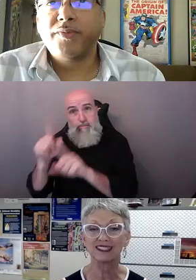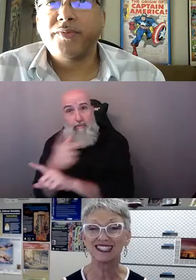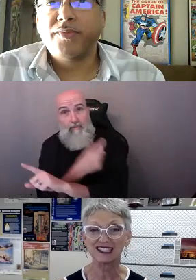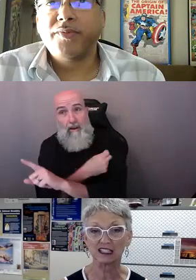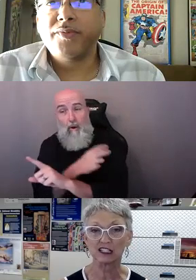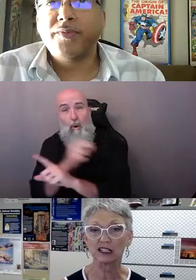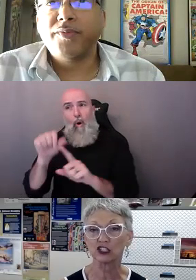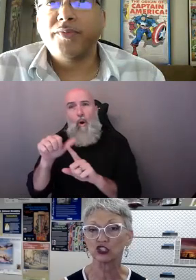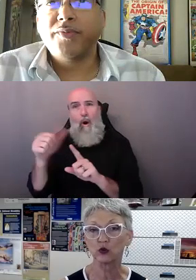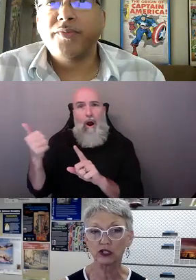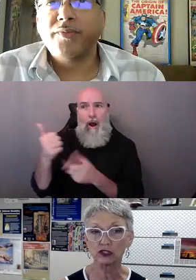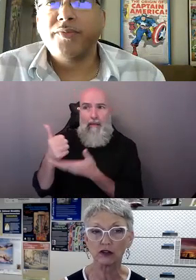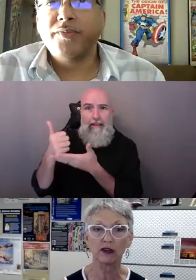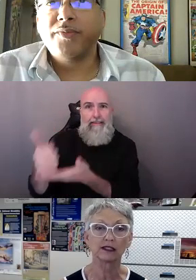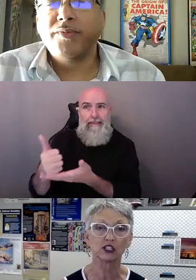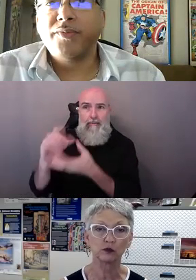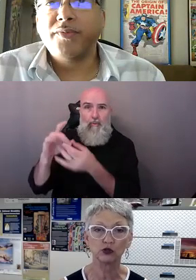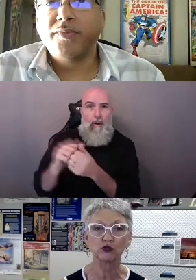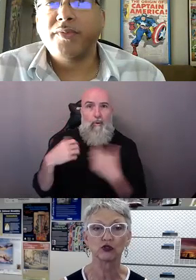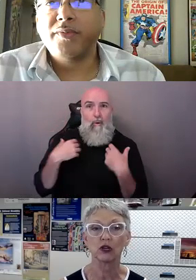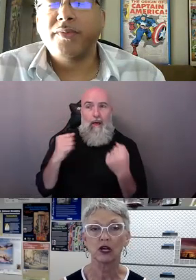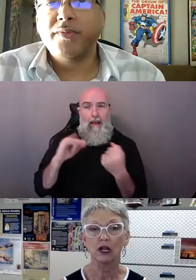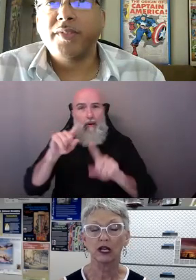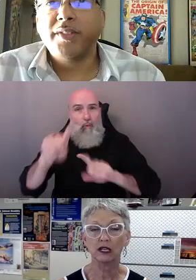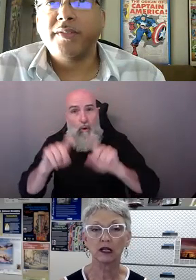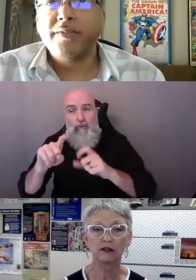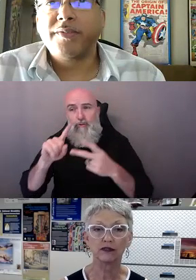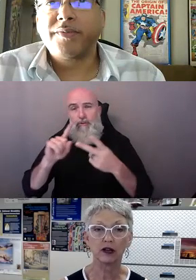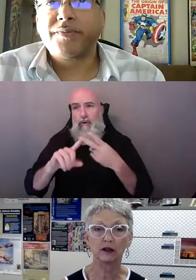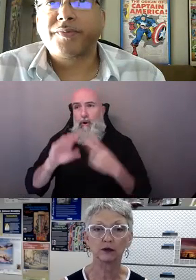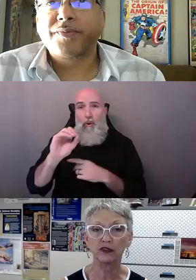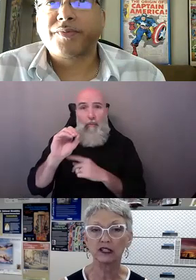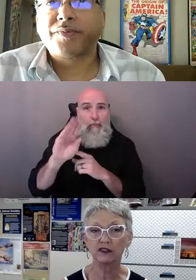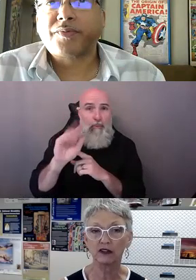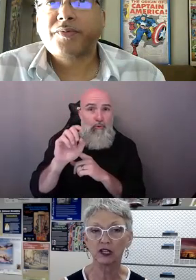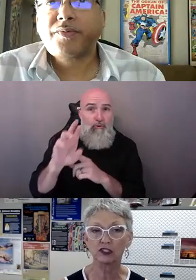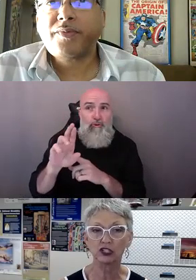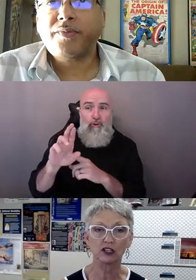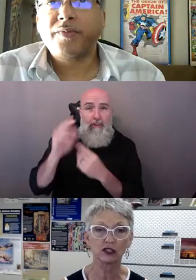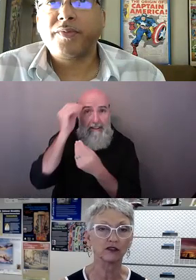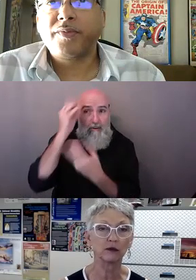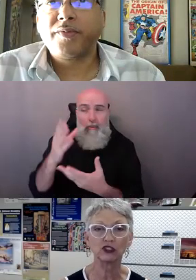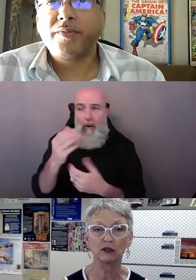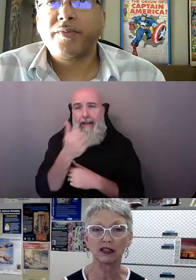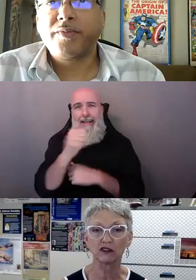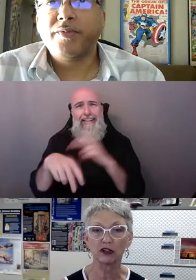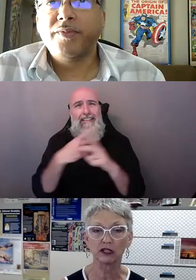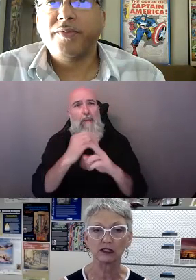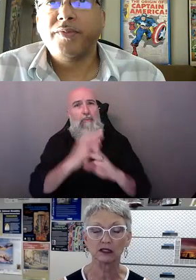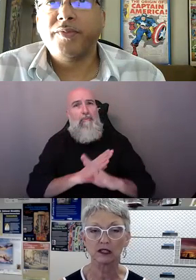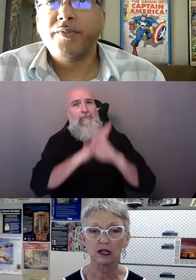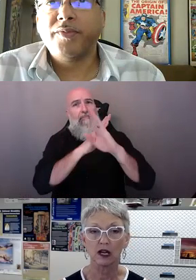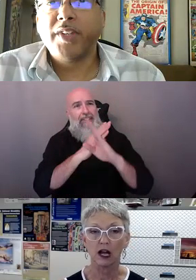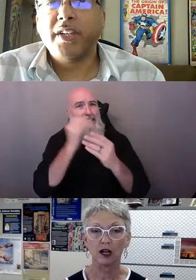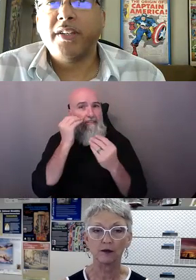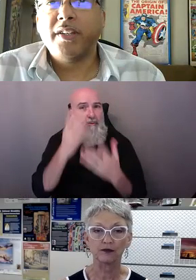related assistance, like such as questions on vaccines, boosters, any kind of preventative education, information about the